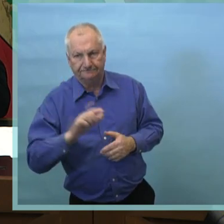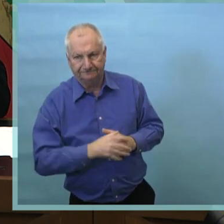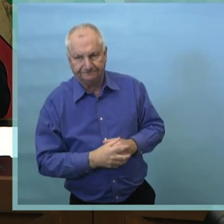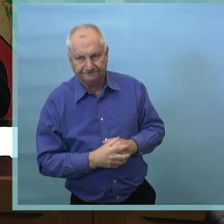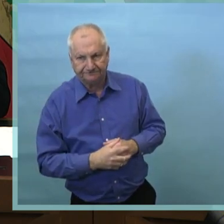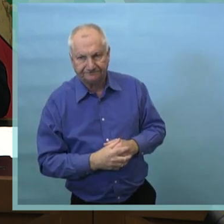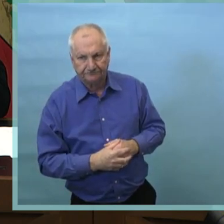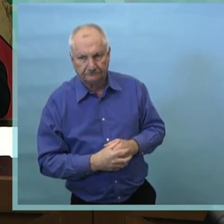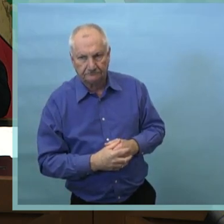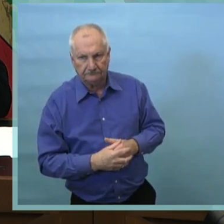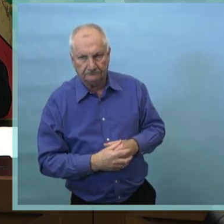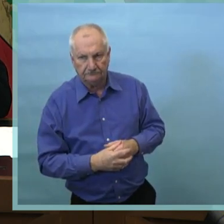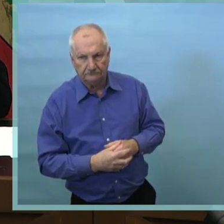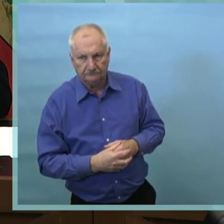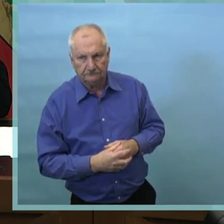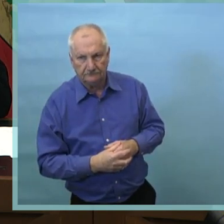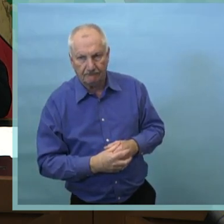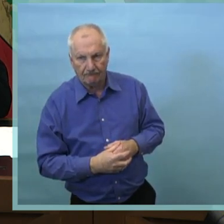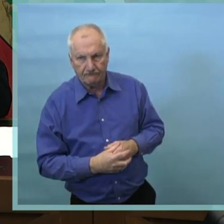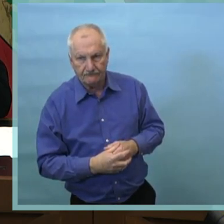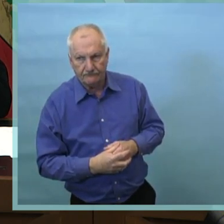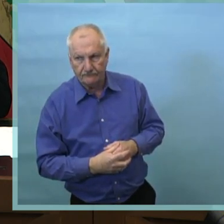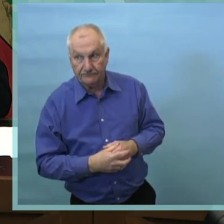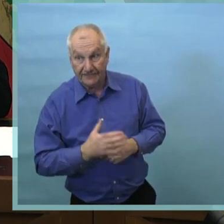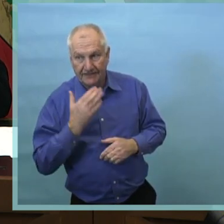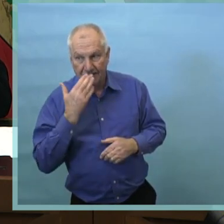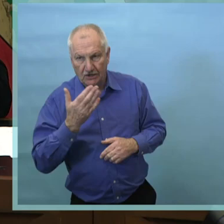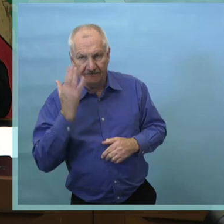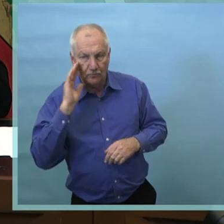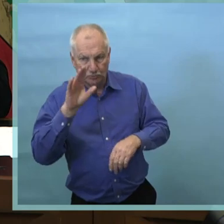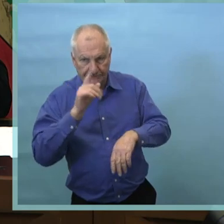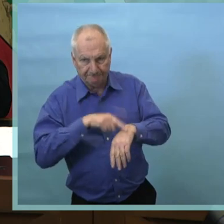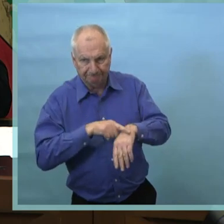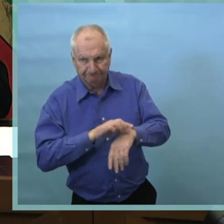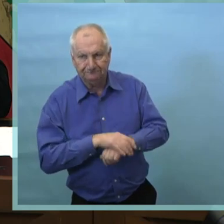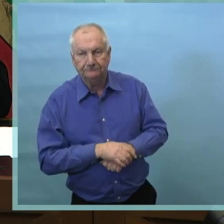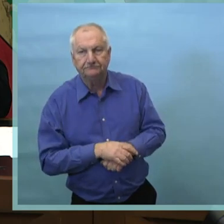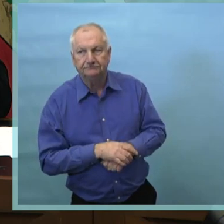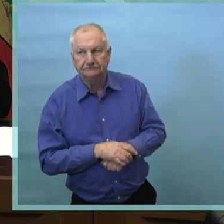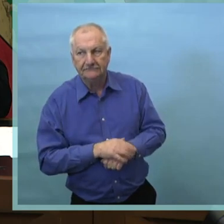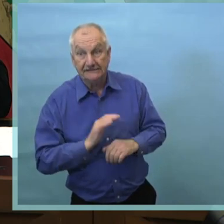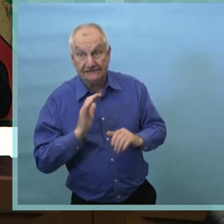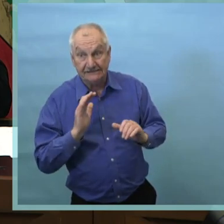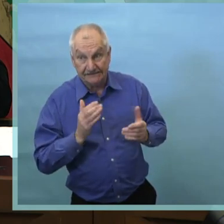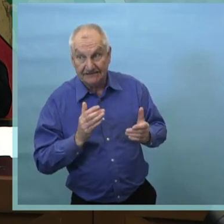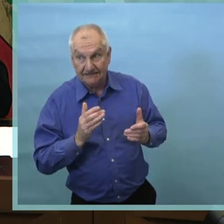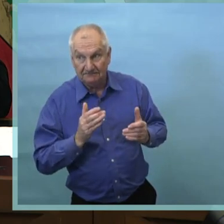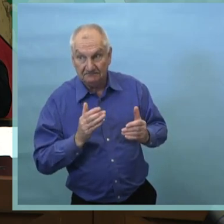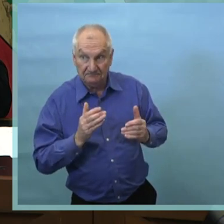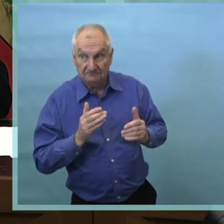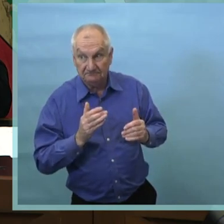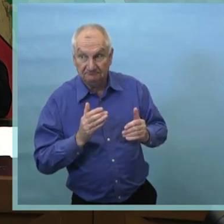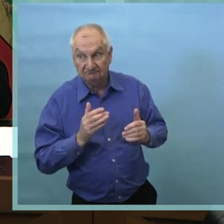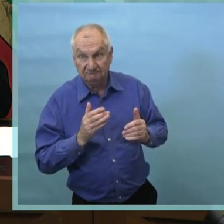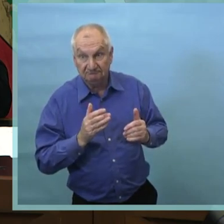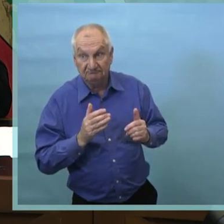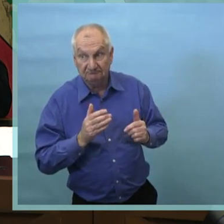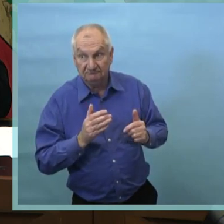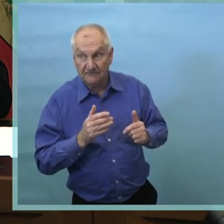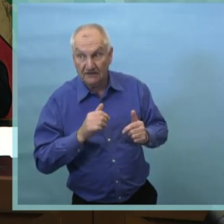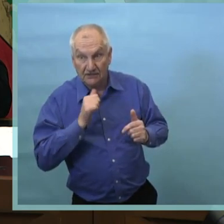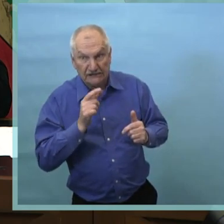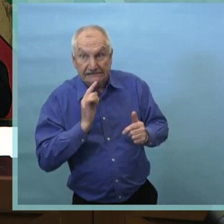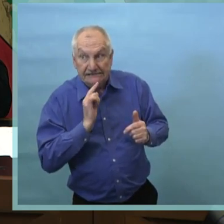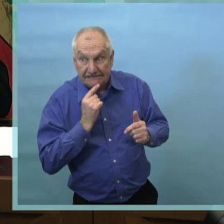Yeah, hi, Minister. Will from Global. Thank you for your time. You've painted a pretty mild picture for us, but I'm just wondering, what is the level of concern